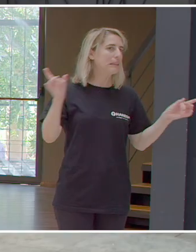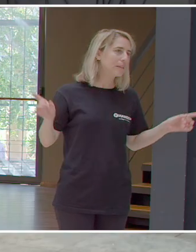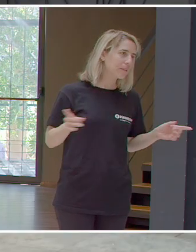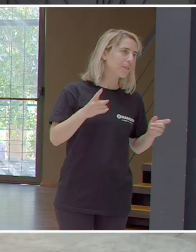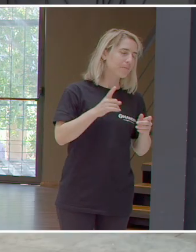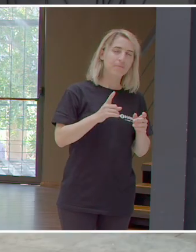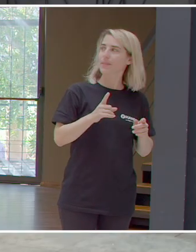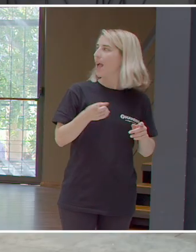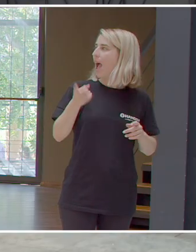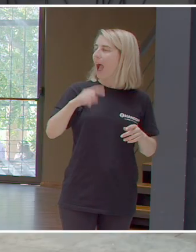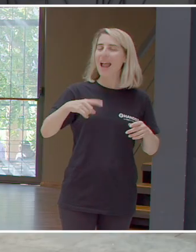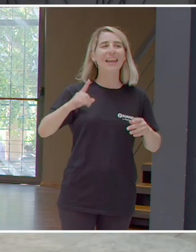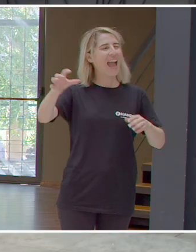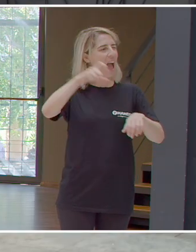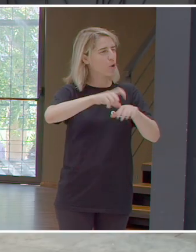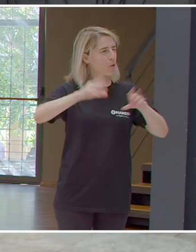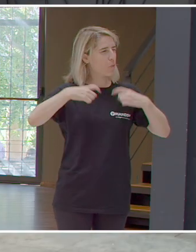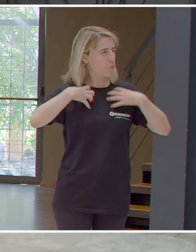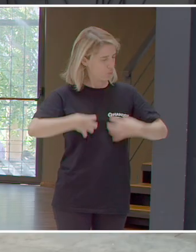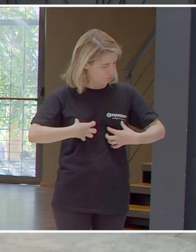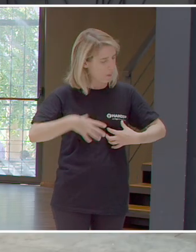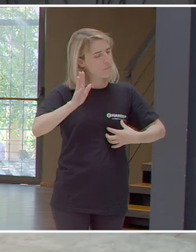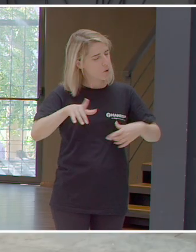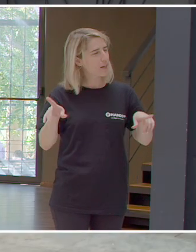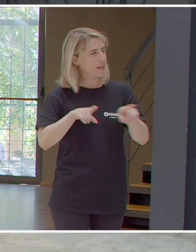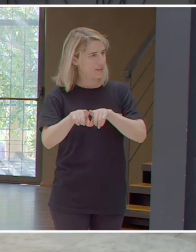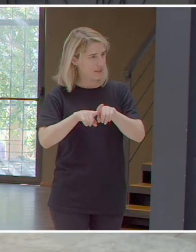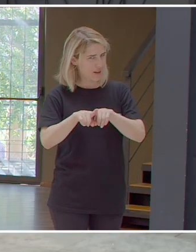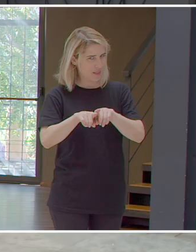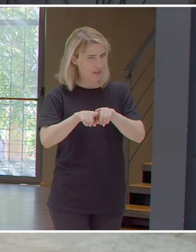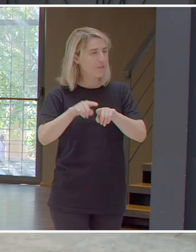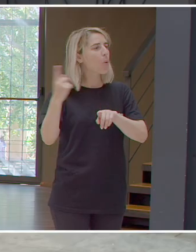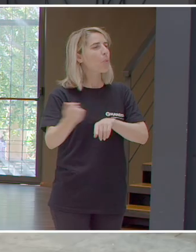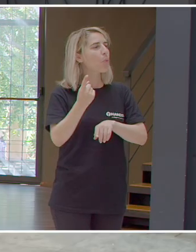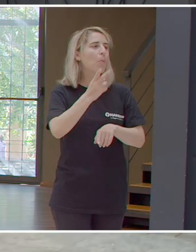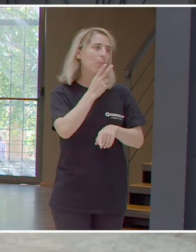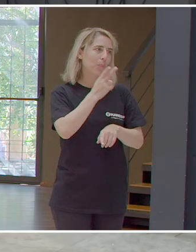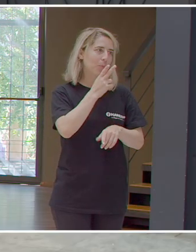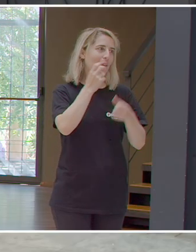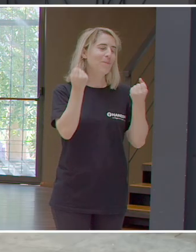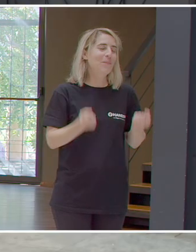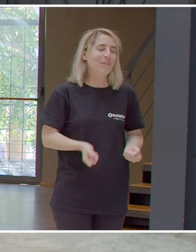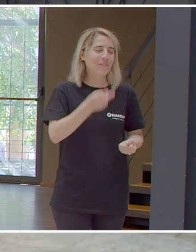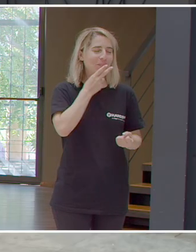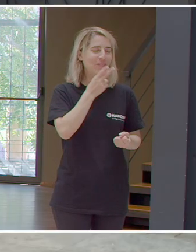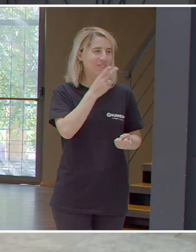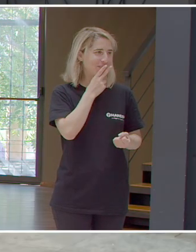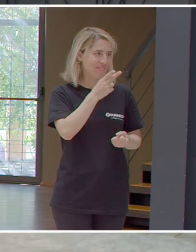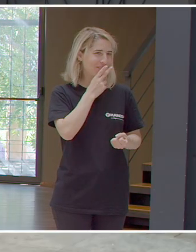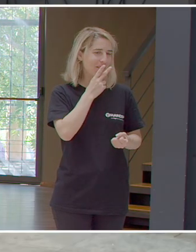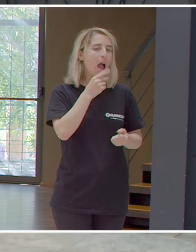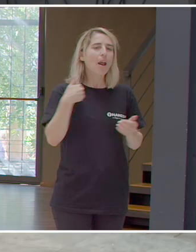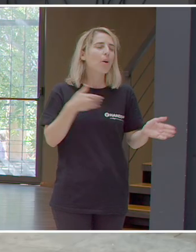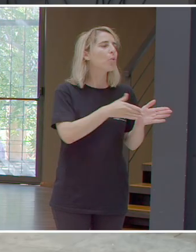COPD, it's another lung disease where you, normally it comes from smoking, heavy smoking for a